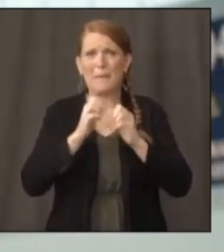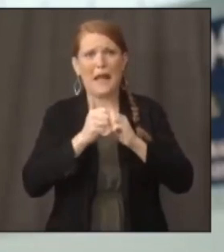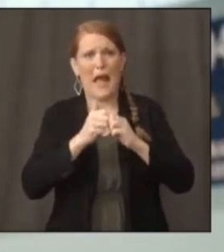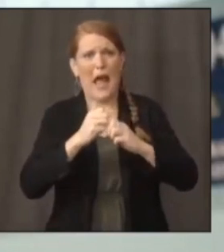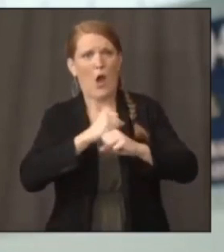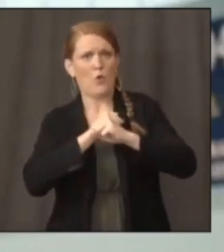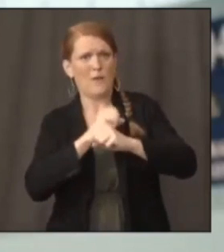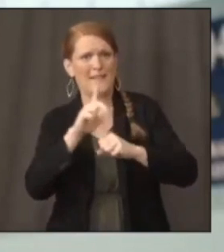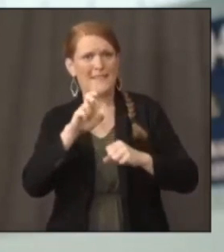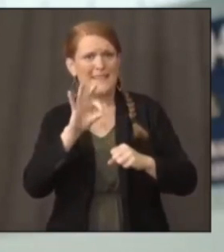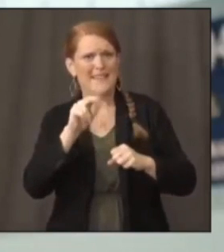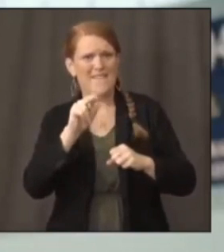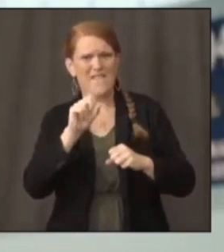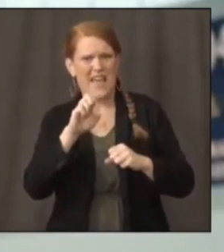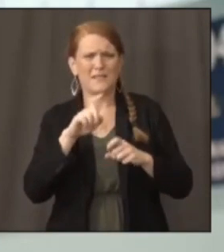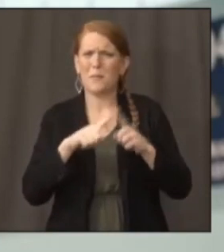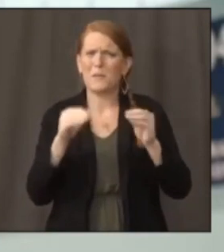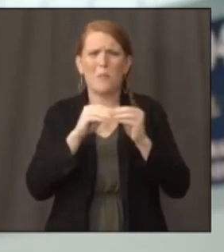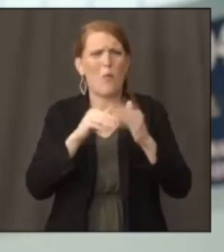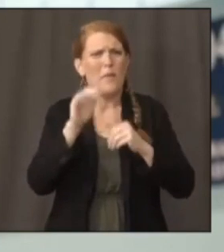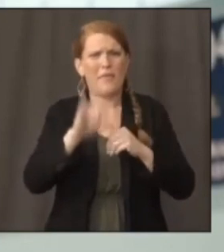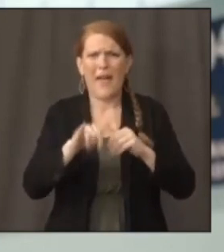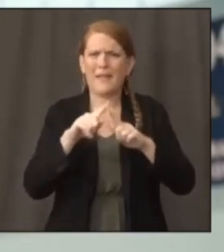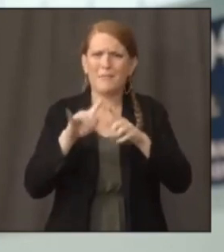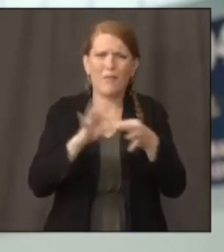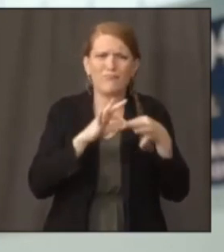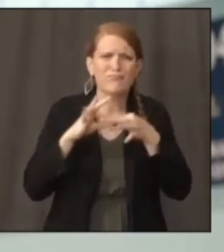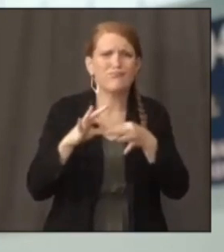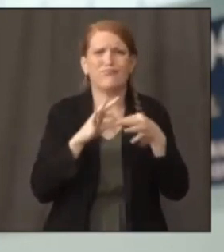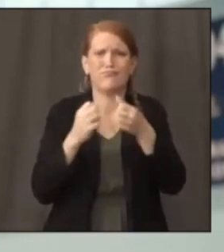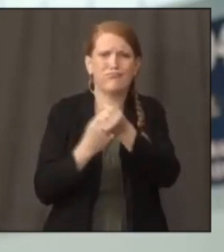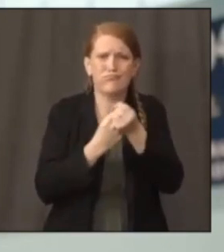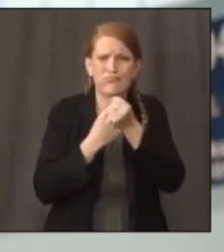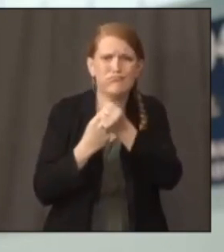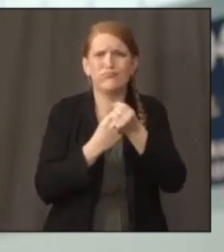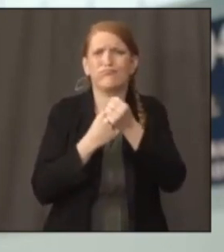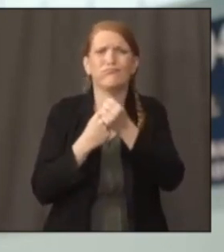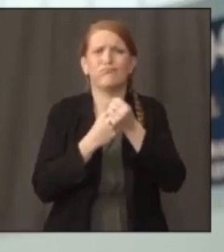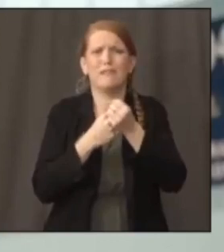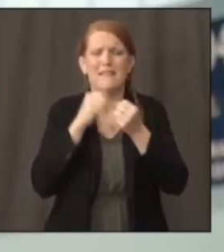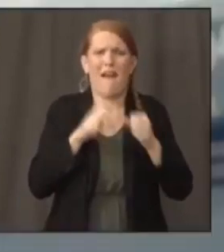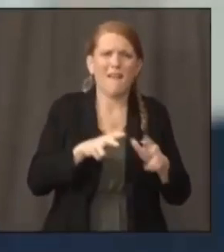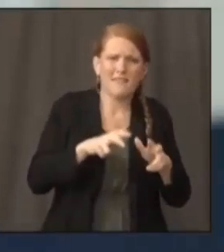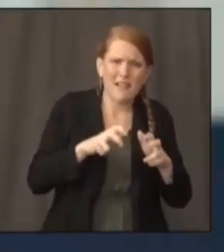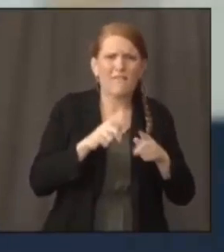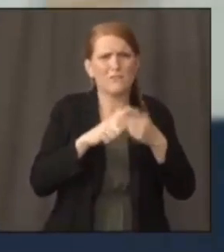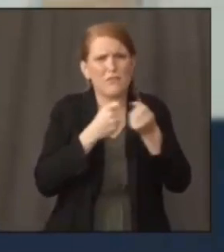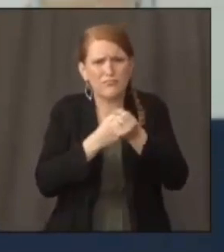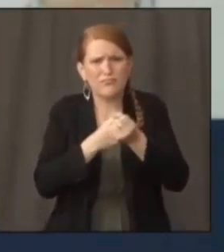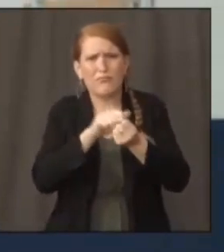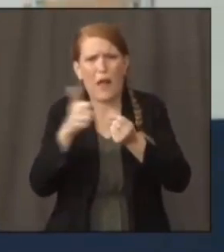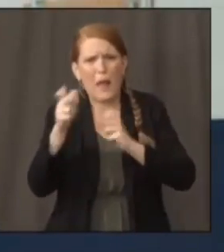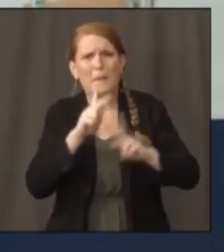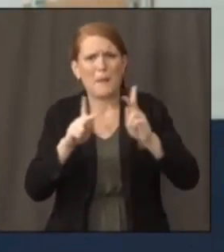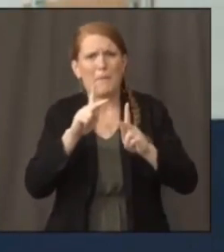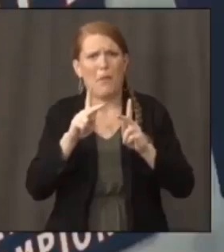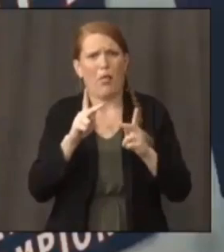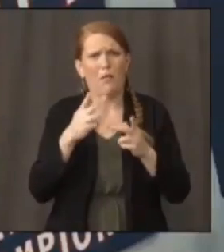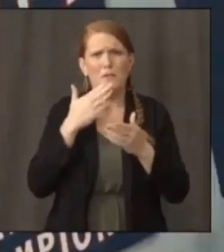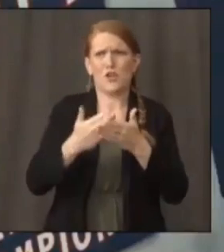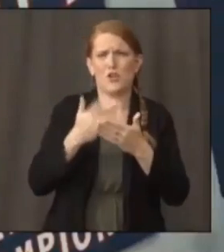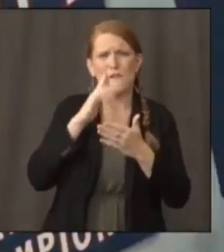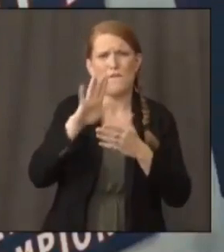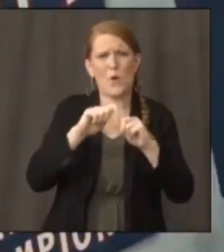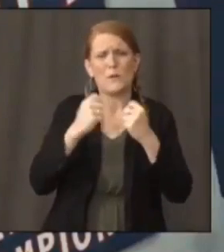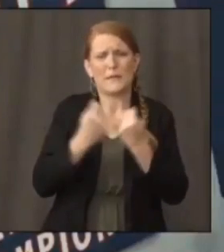it's more than that. It's about being together. It's about being unselfish. It's about being a great teammate. So do the right thing,